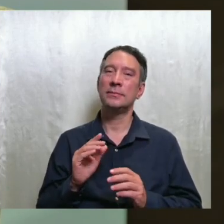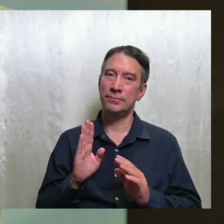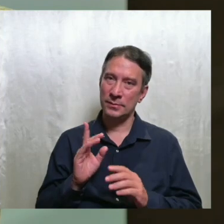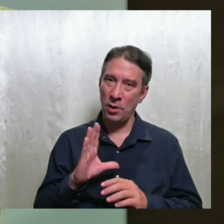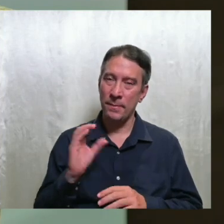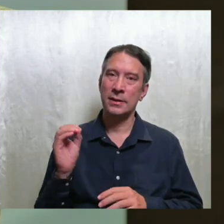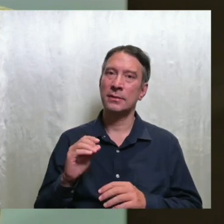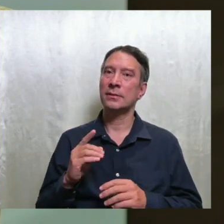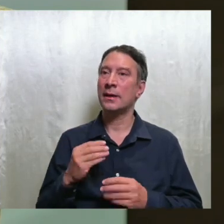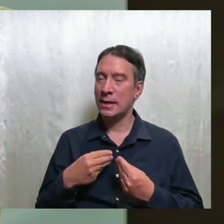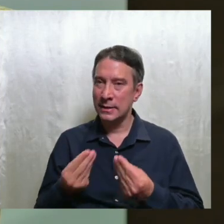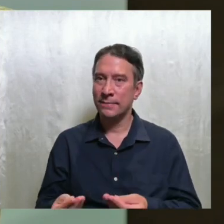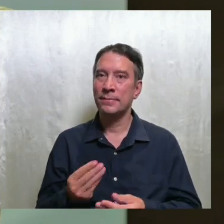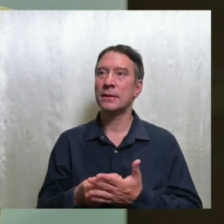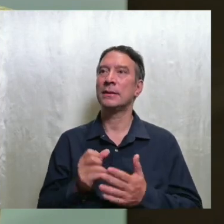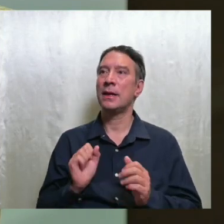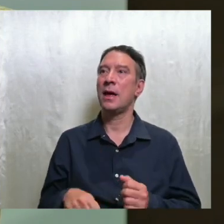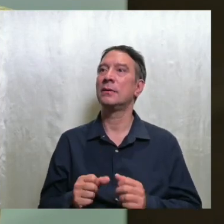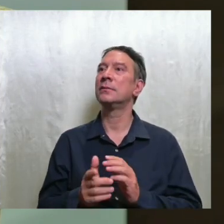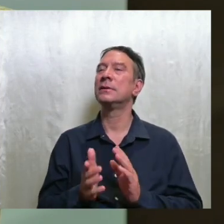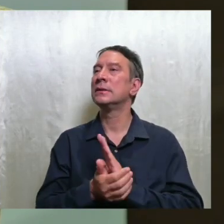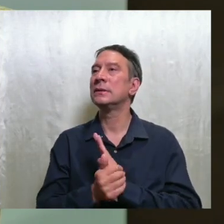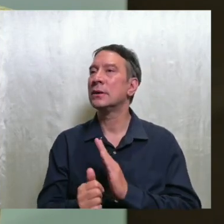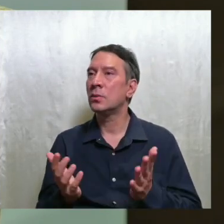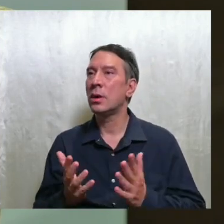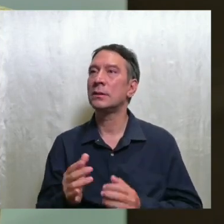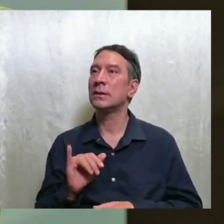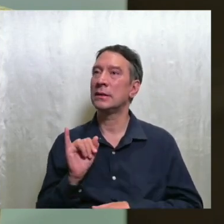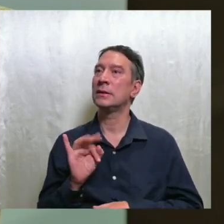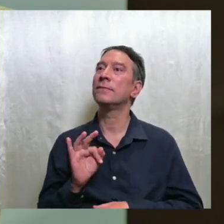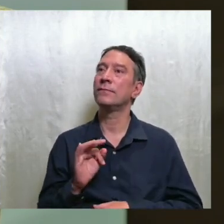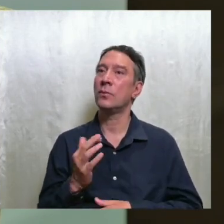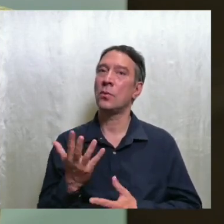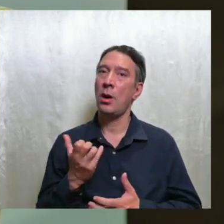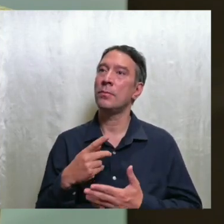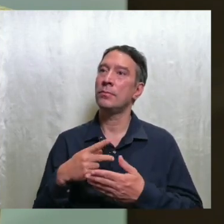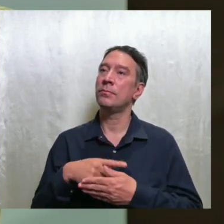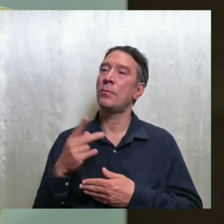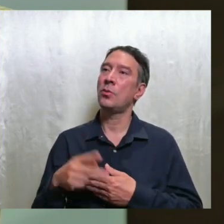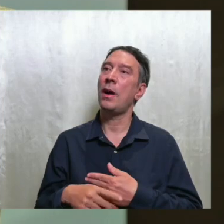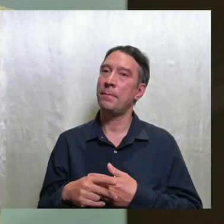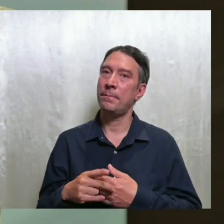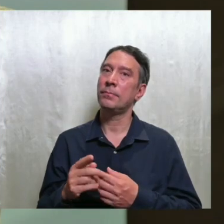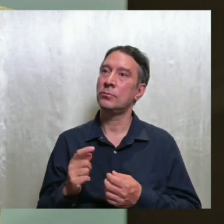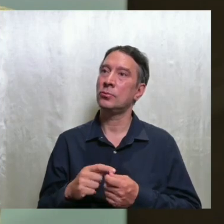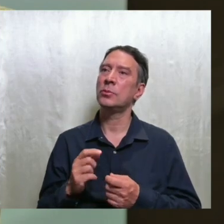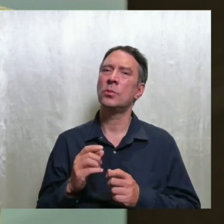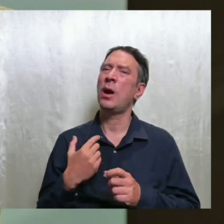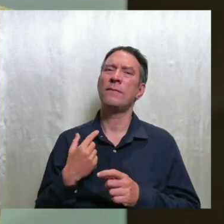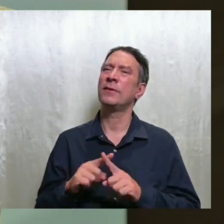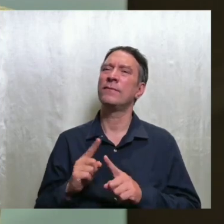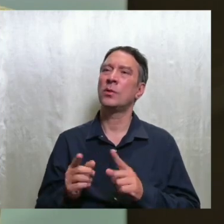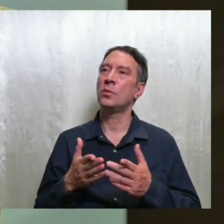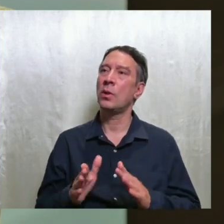developers in that area, or, for example, there's a need for project management skills, then we support those things